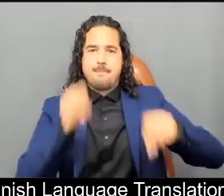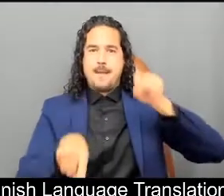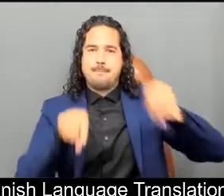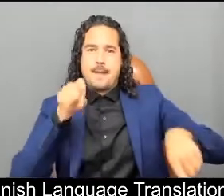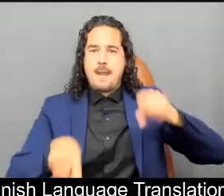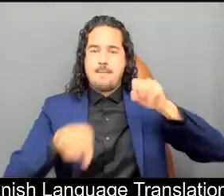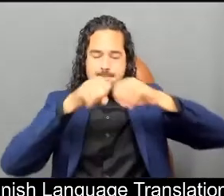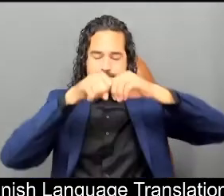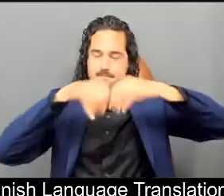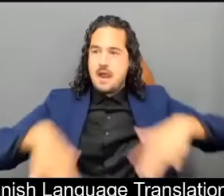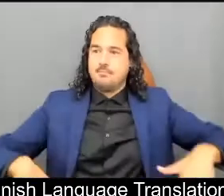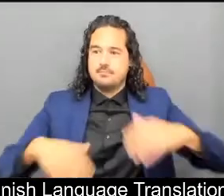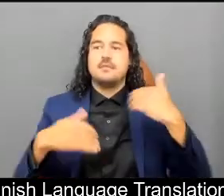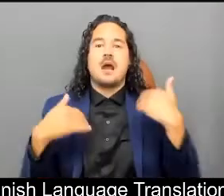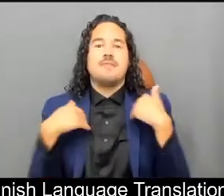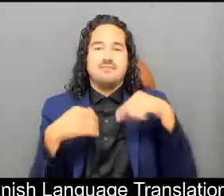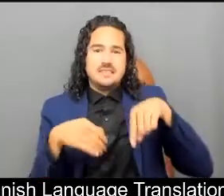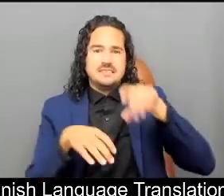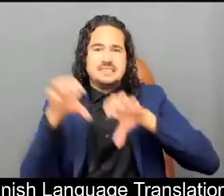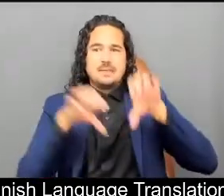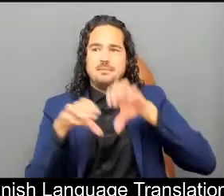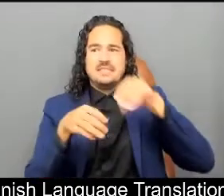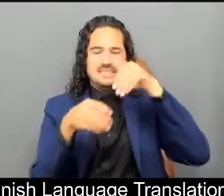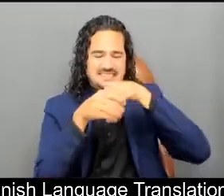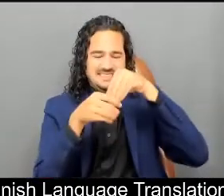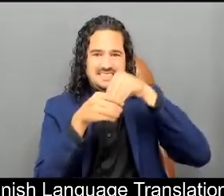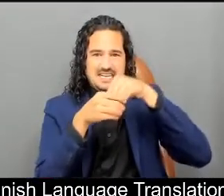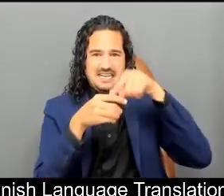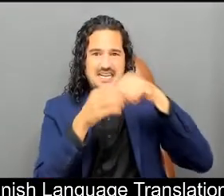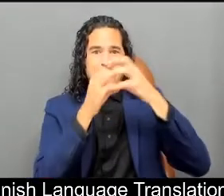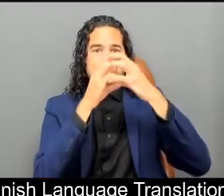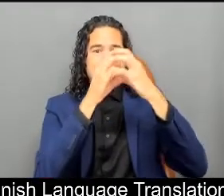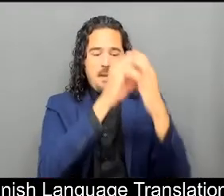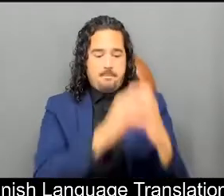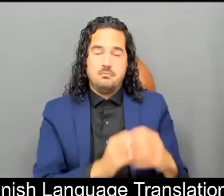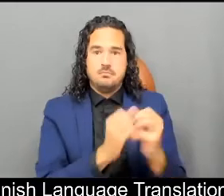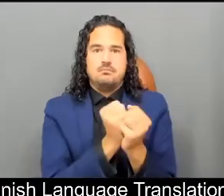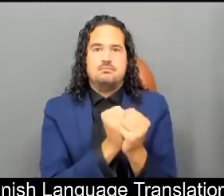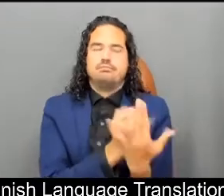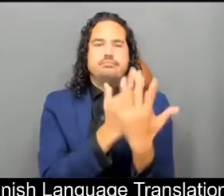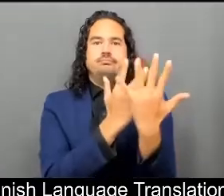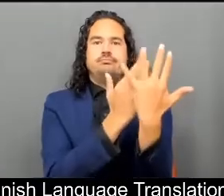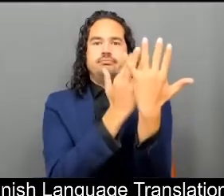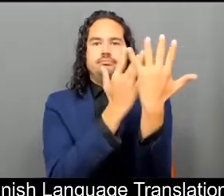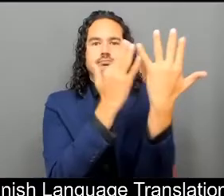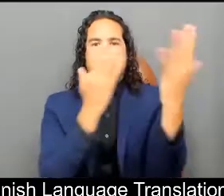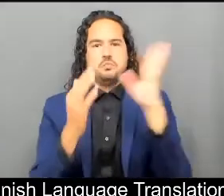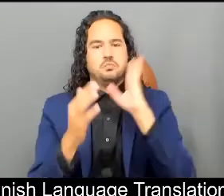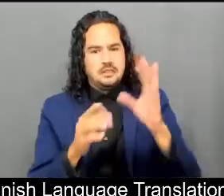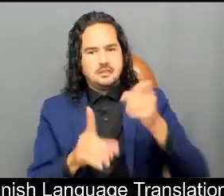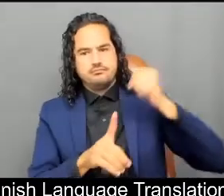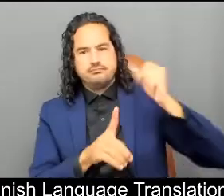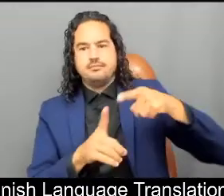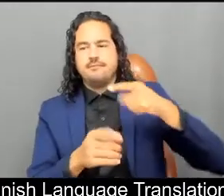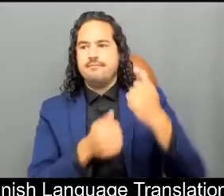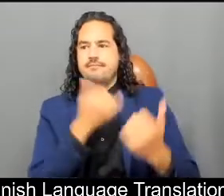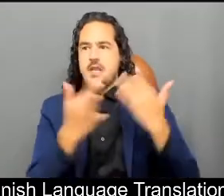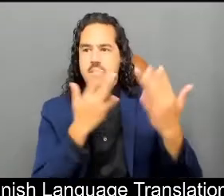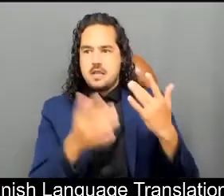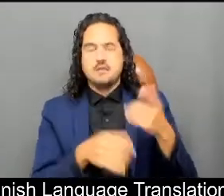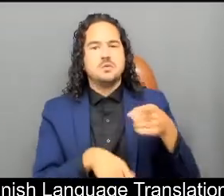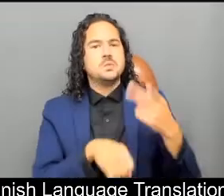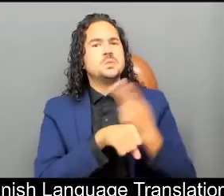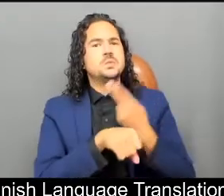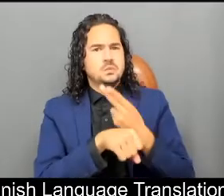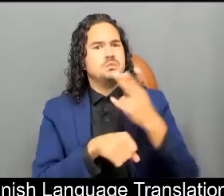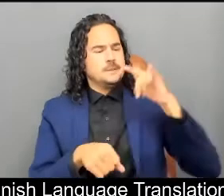the vegetation to ignite. We need the right conditions for that, and we've been using it primarily up in this area to try to help operations clean that up a little bit. So